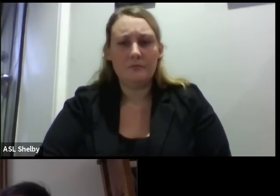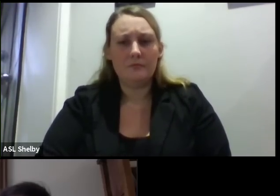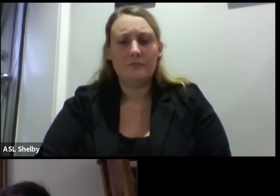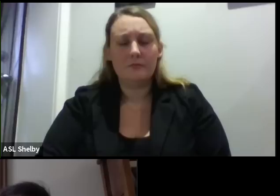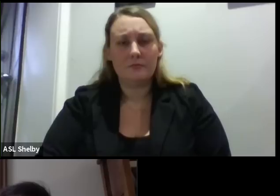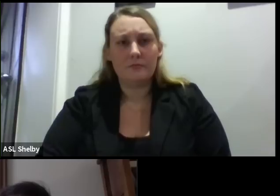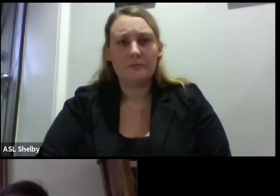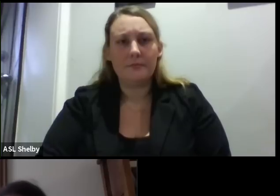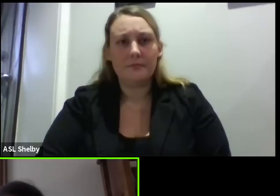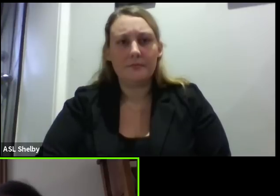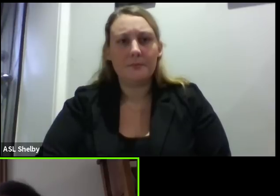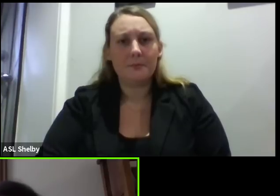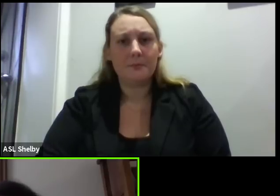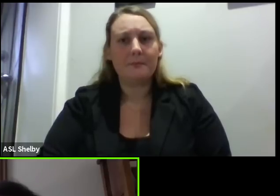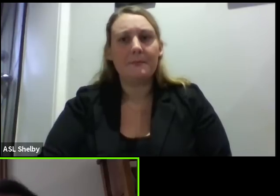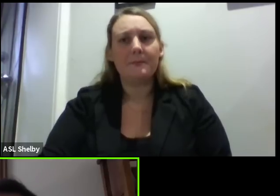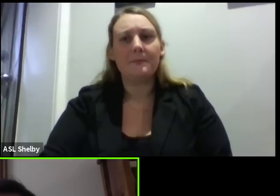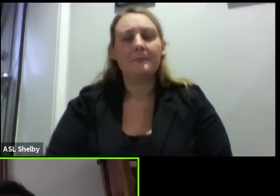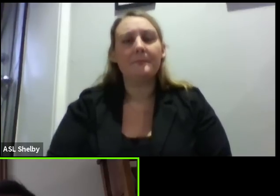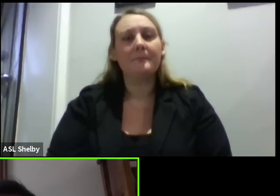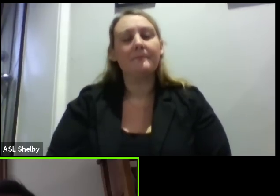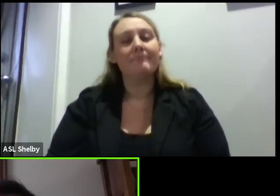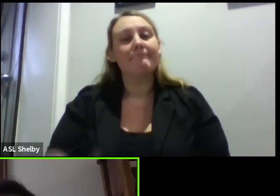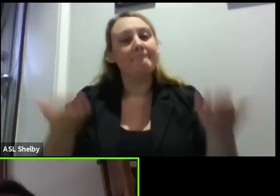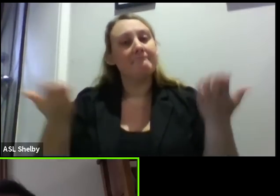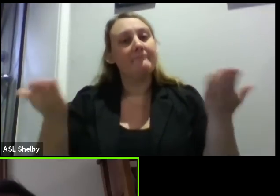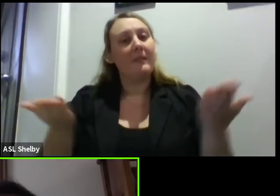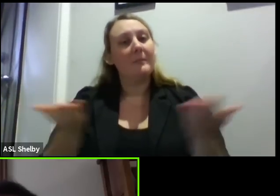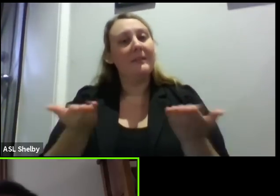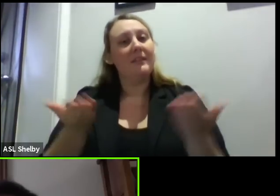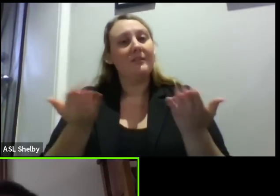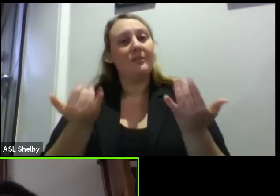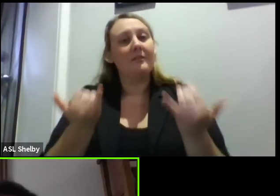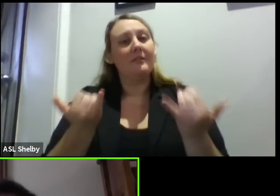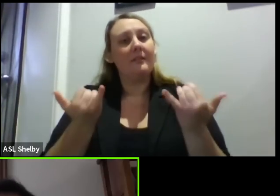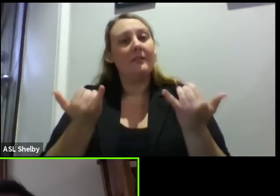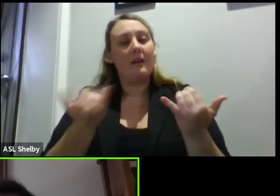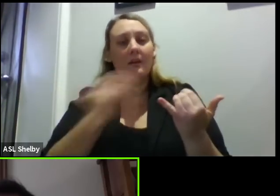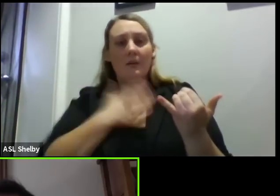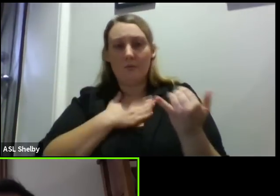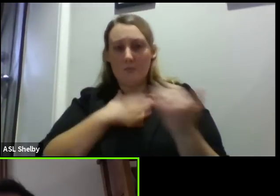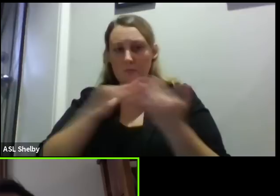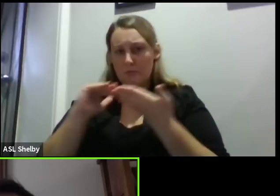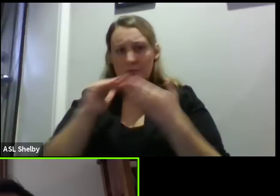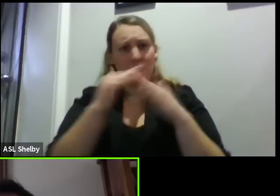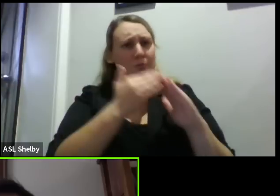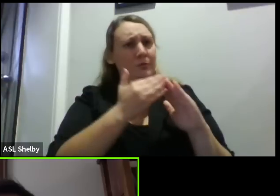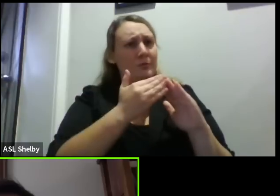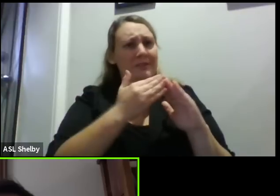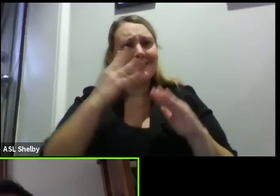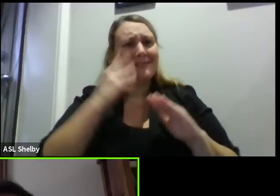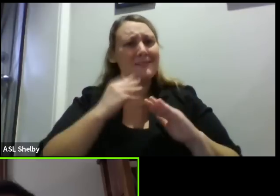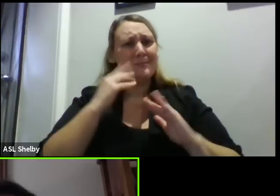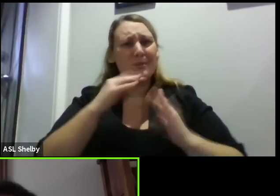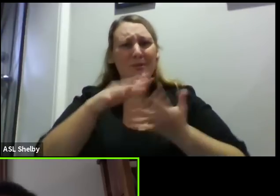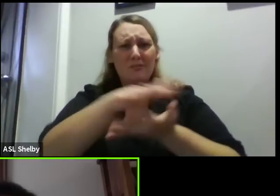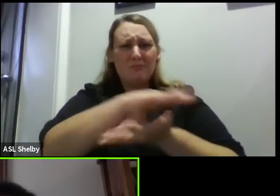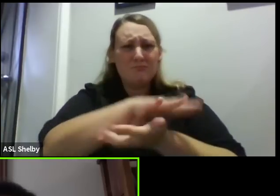sobrevivencia. I'm here with my community that has been devastated by the COVID-19